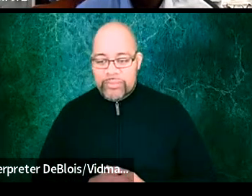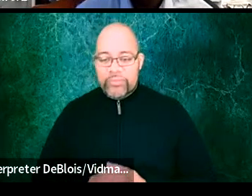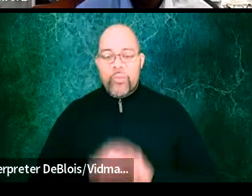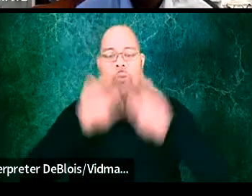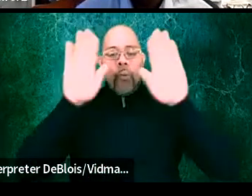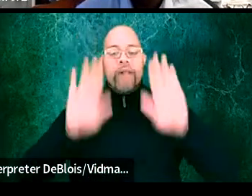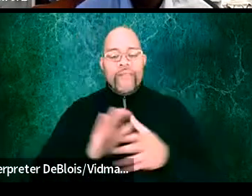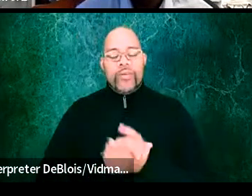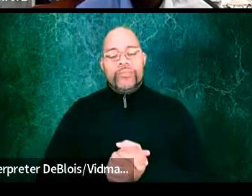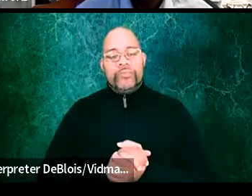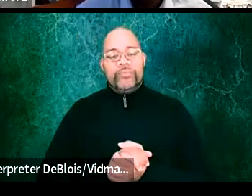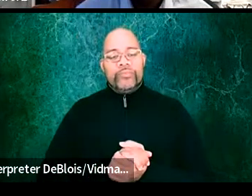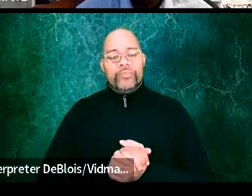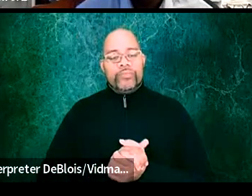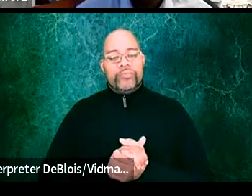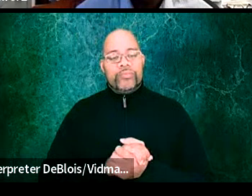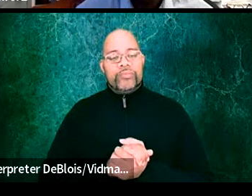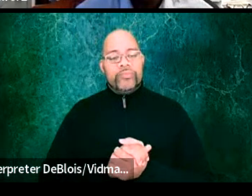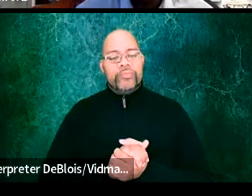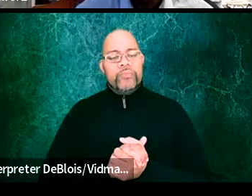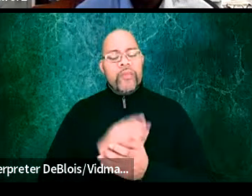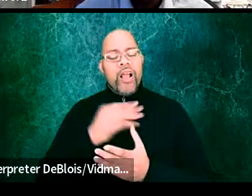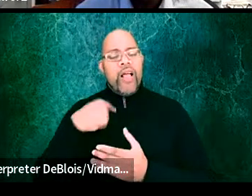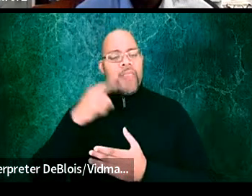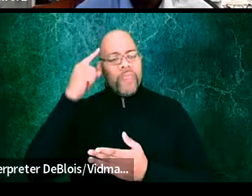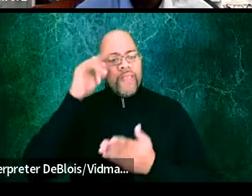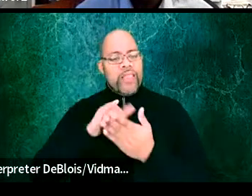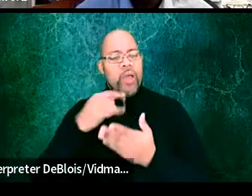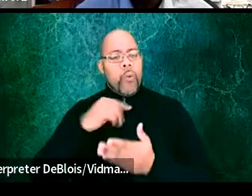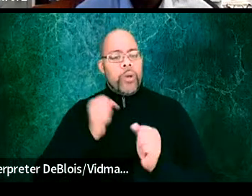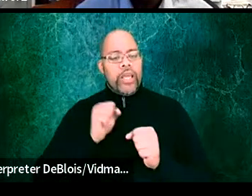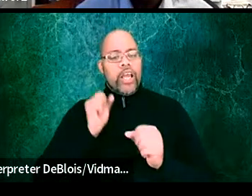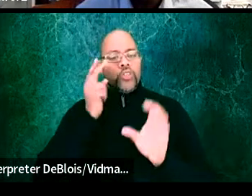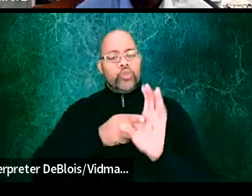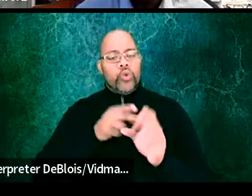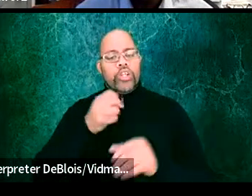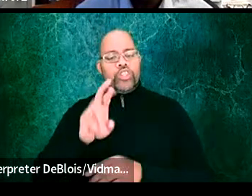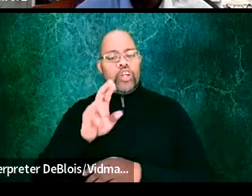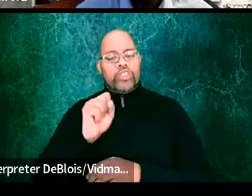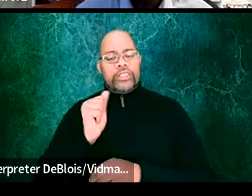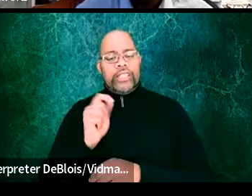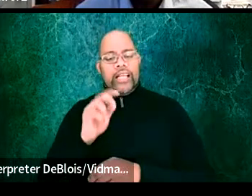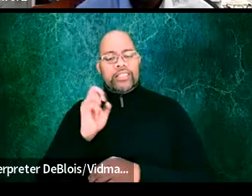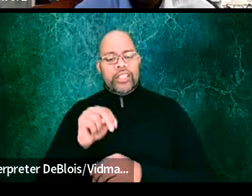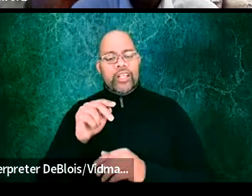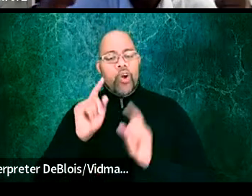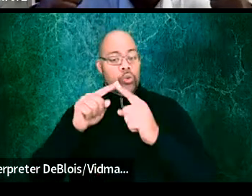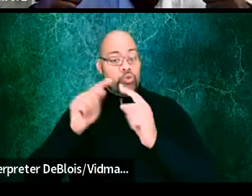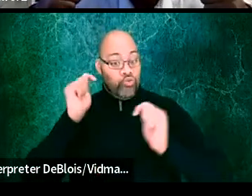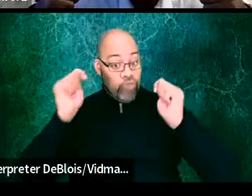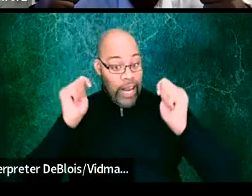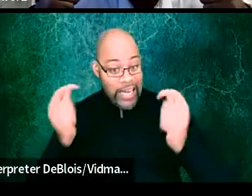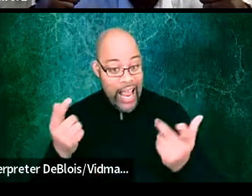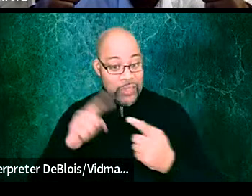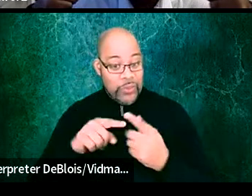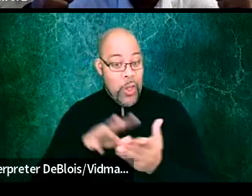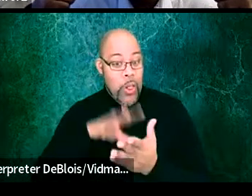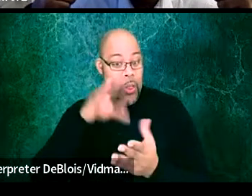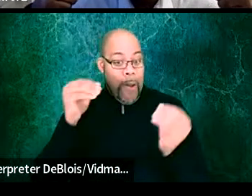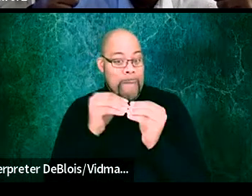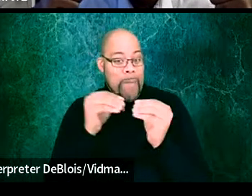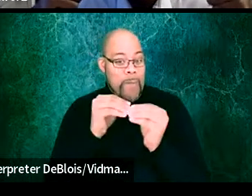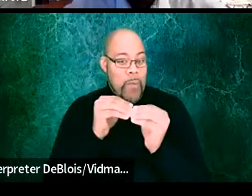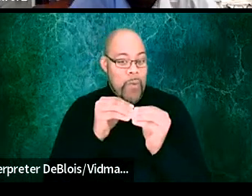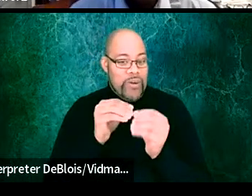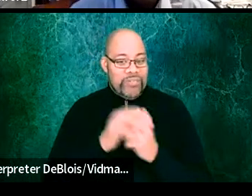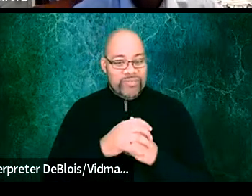Wonderful. And I think, you know, we can join Dr. Stanton going to Trinidad to learn more.